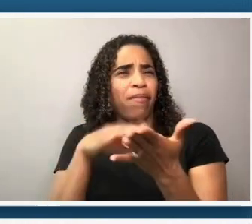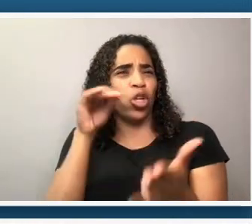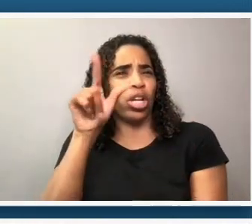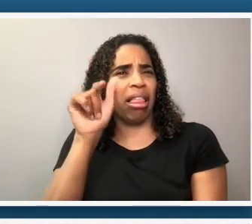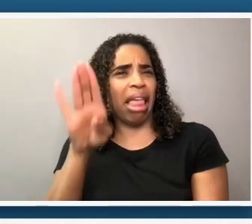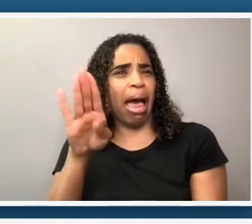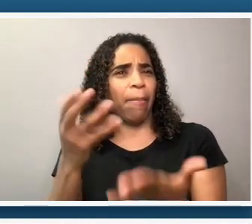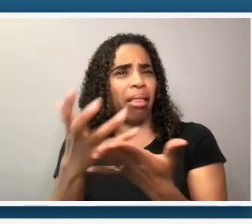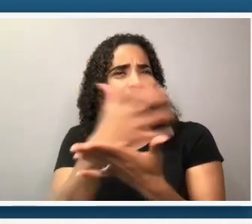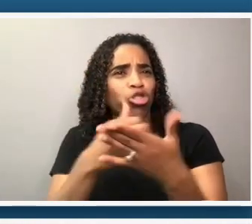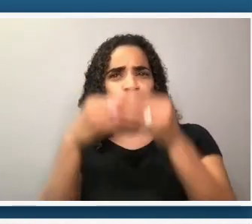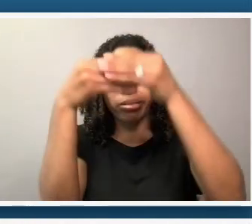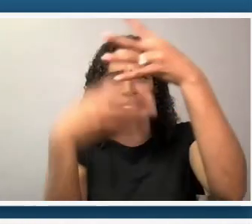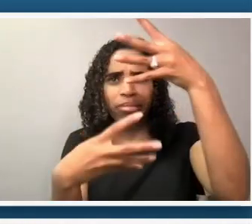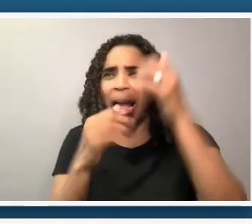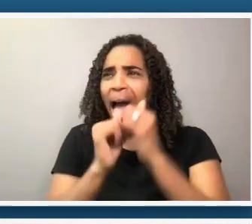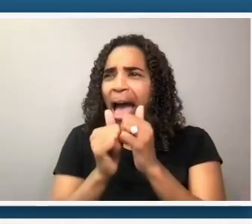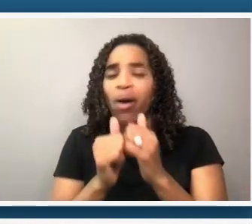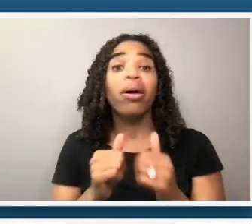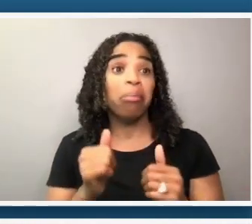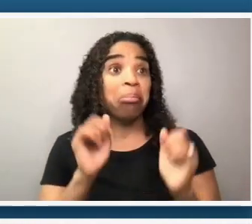could go to the next slide.